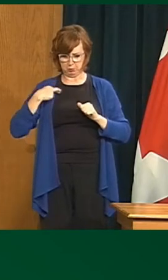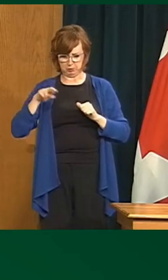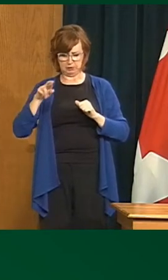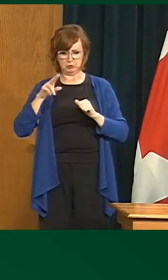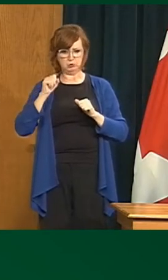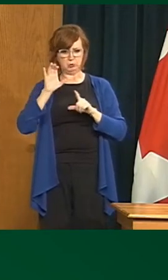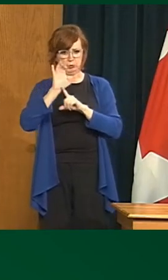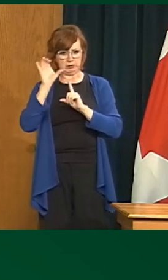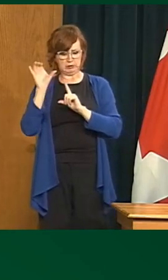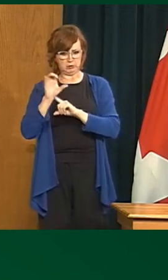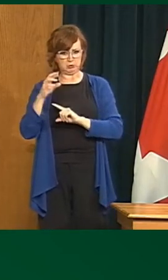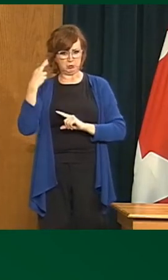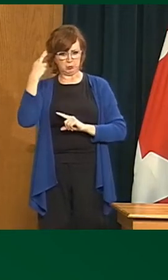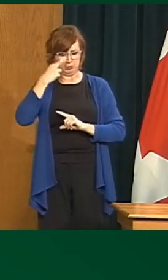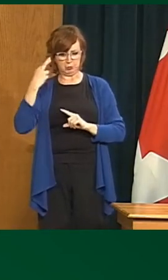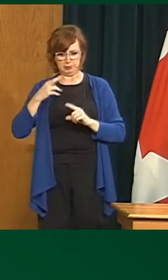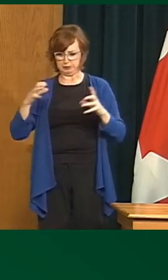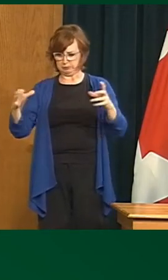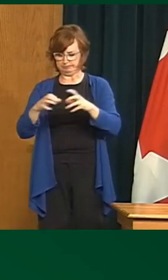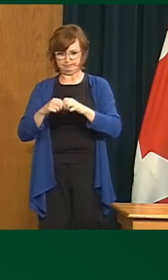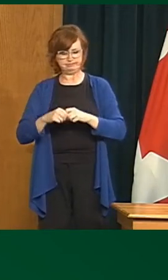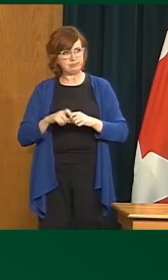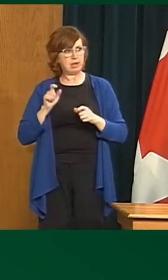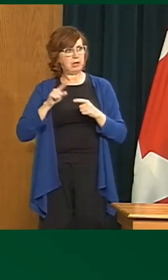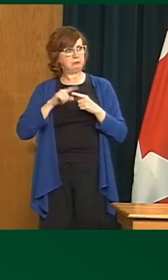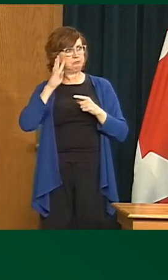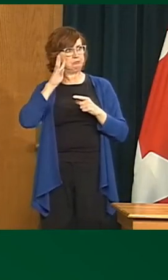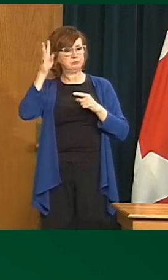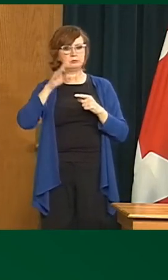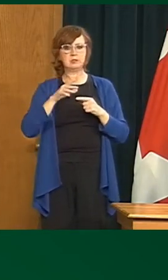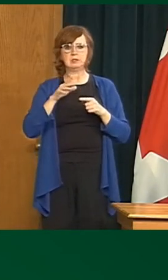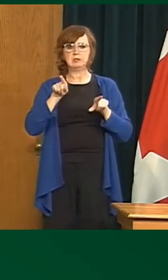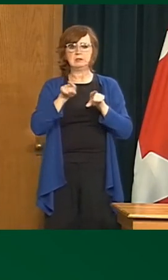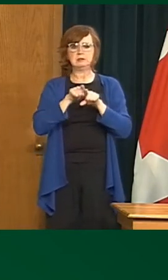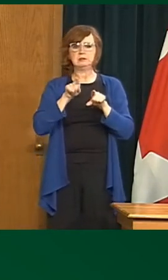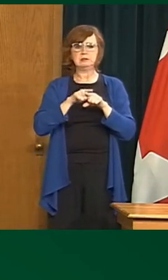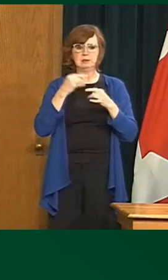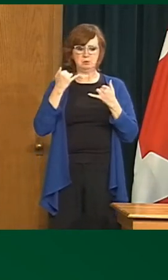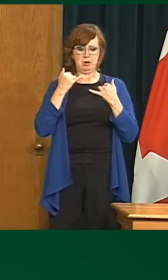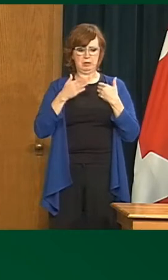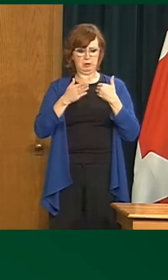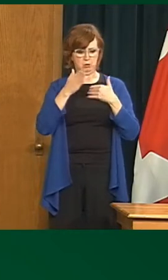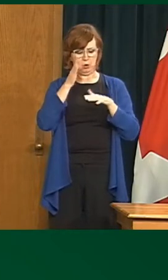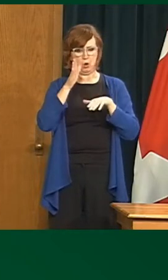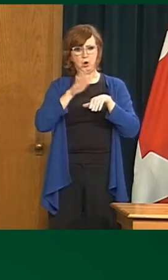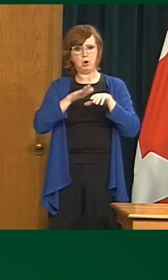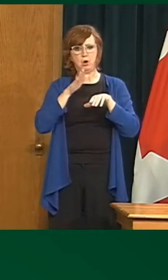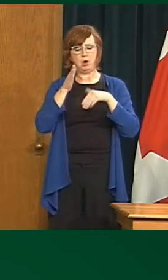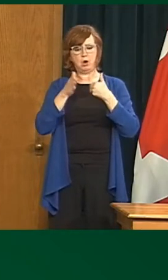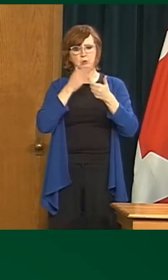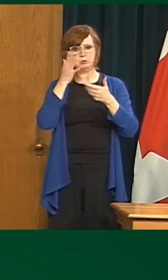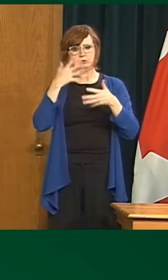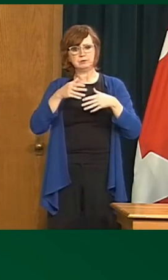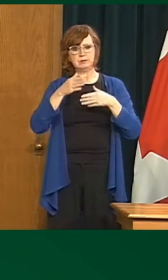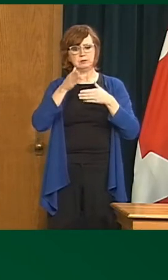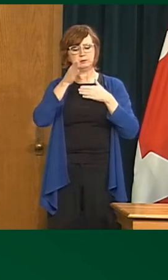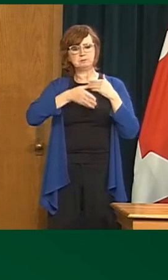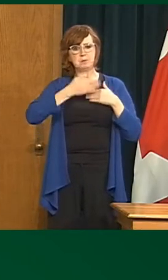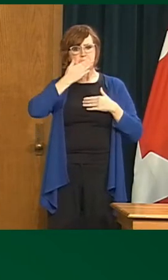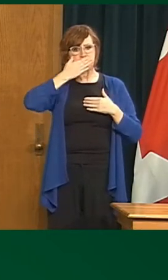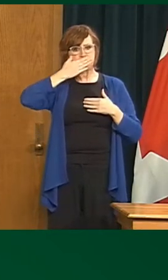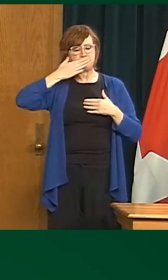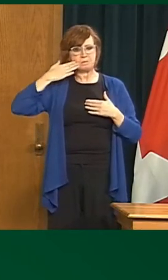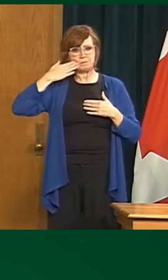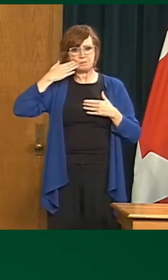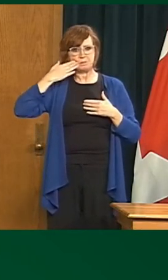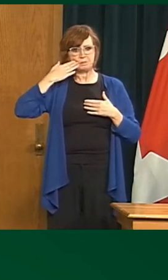they may have previously. We're nearing the end of the season of Ramadan, for example, where we have seen, a very